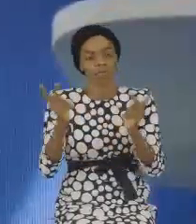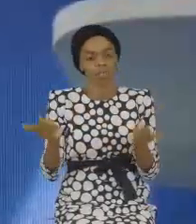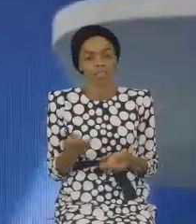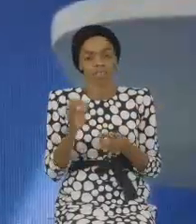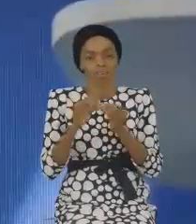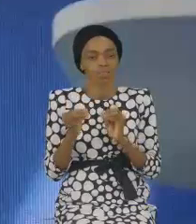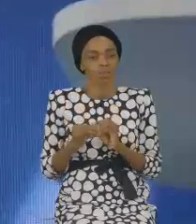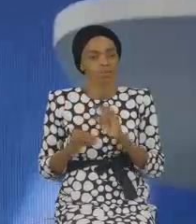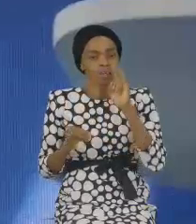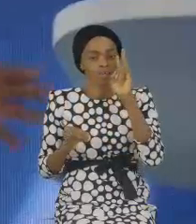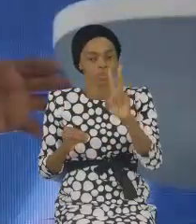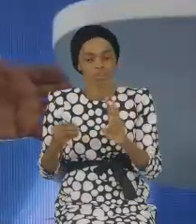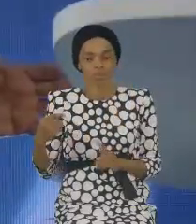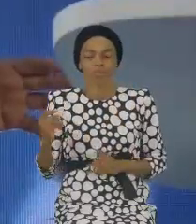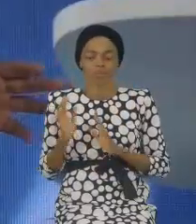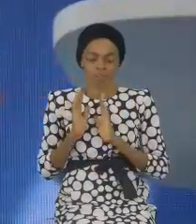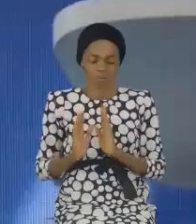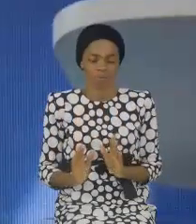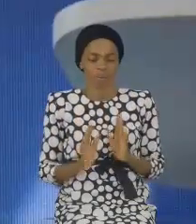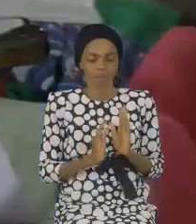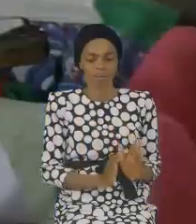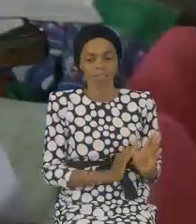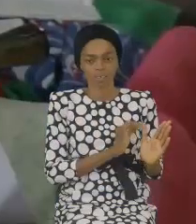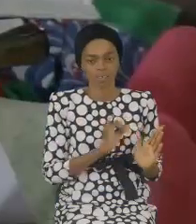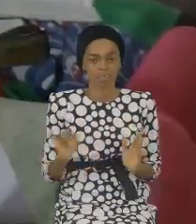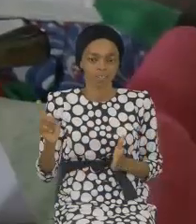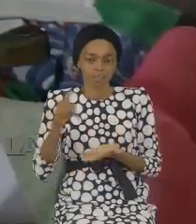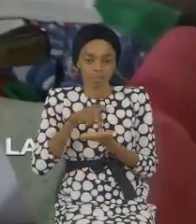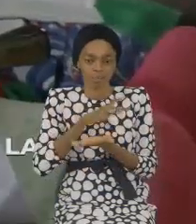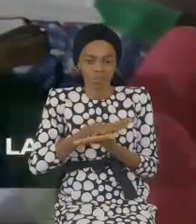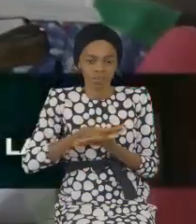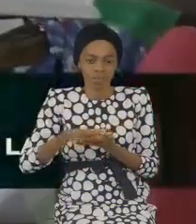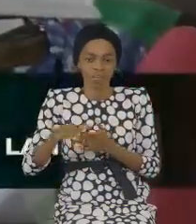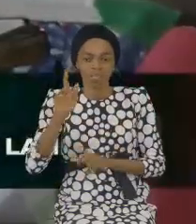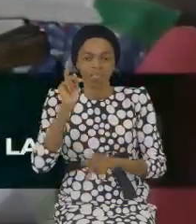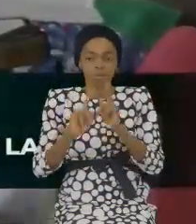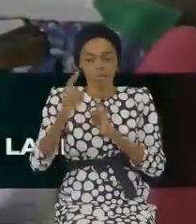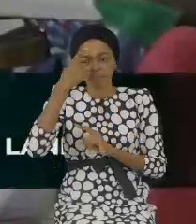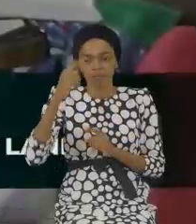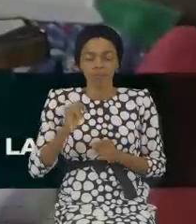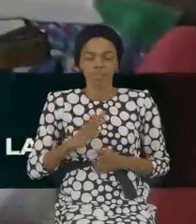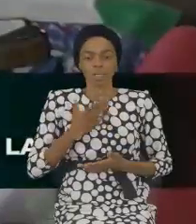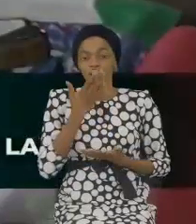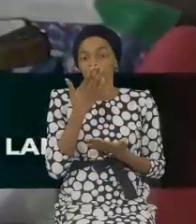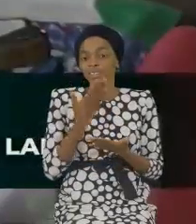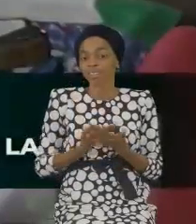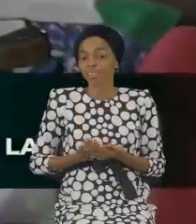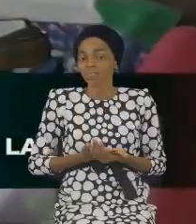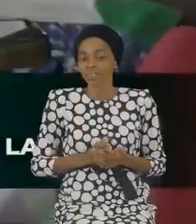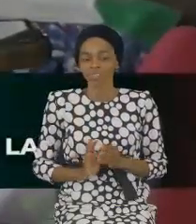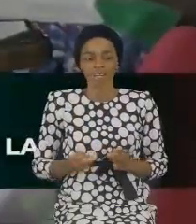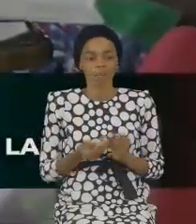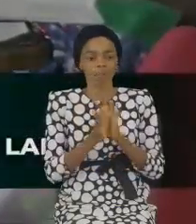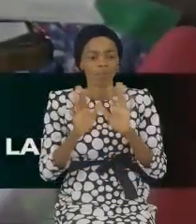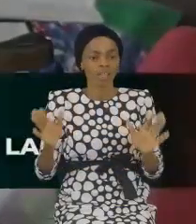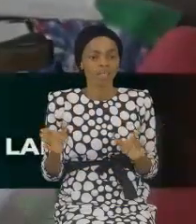two is preparing the purified people for the pleasant land. As the Lord is going to prepare